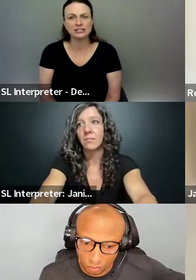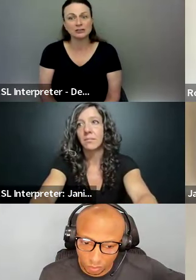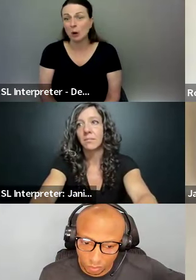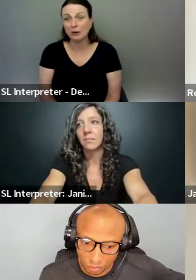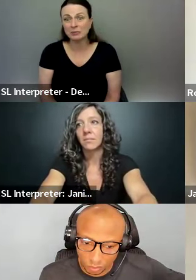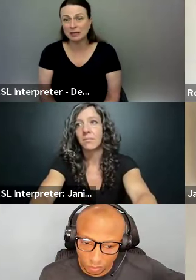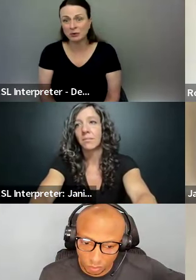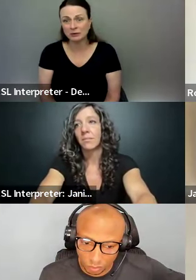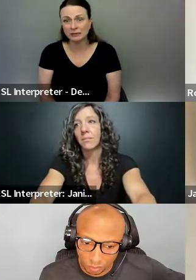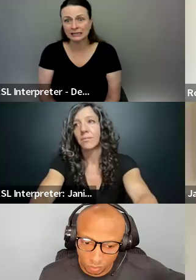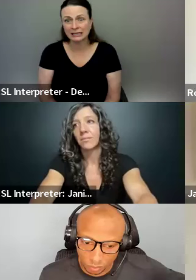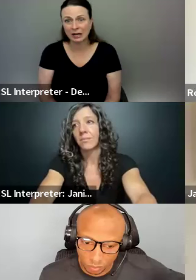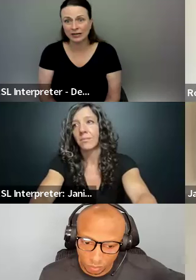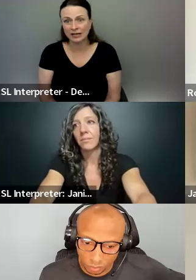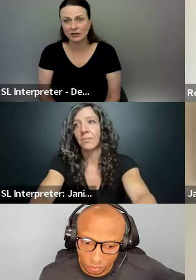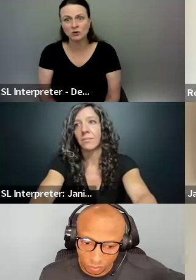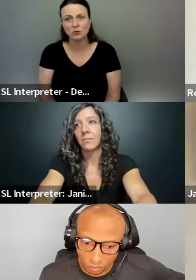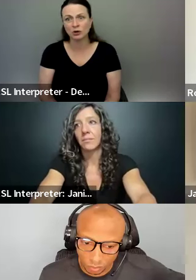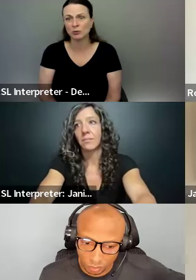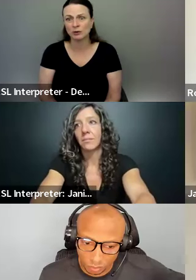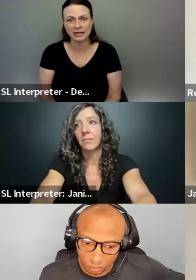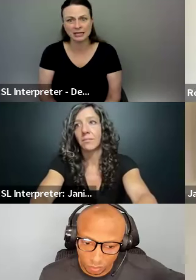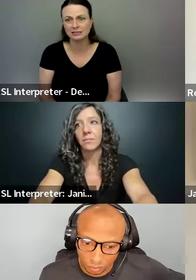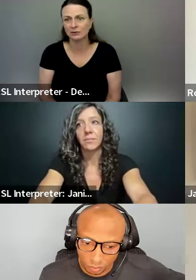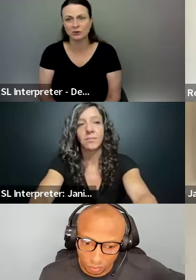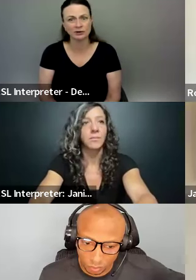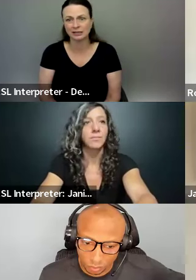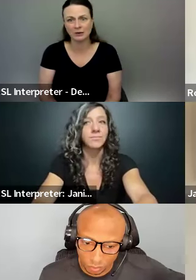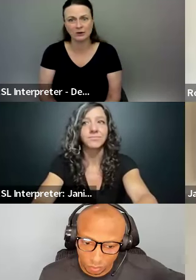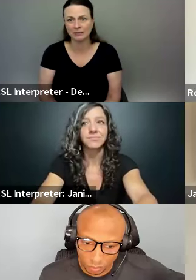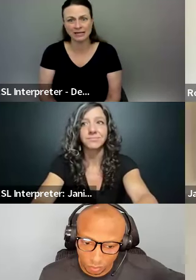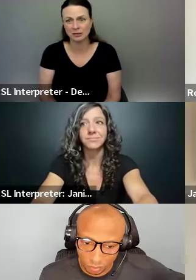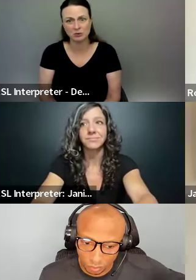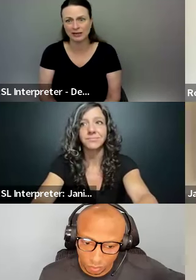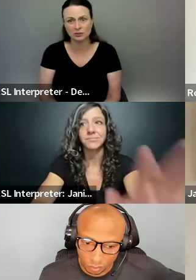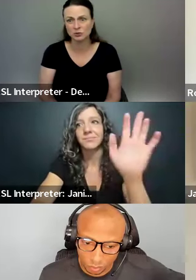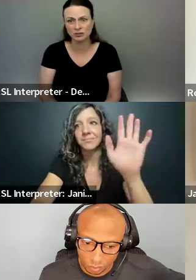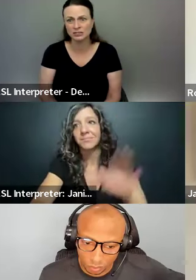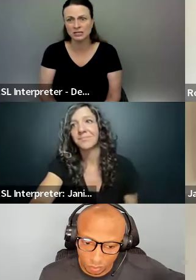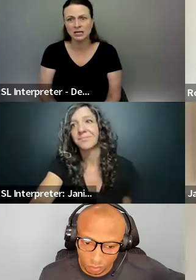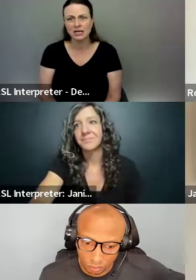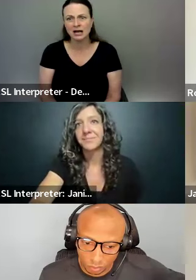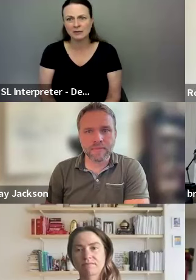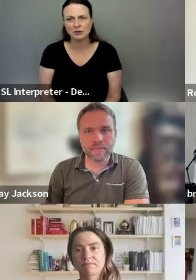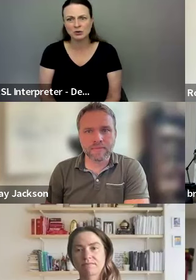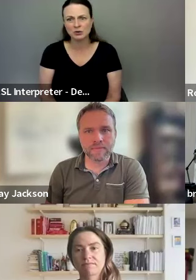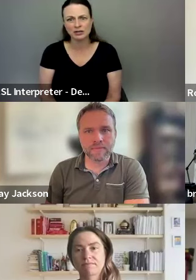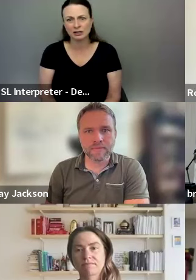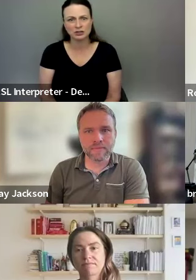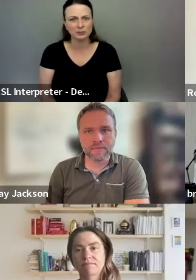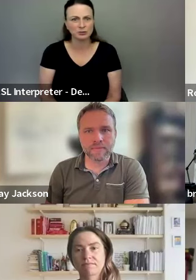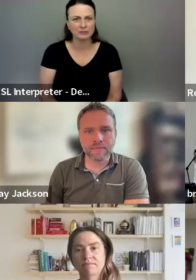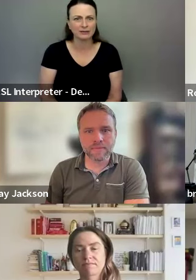I didn't know any people in the area who were Kubernetes or, you know, AWS users who